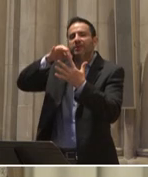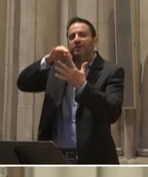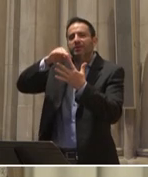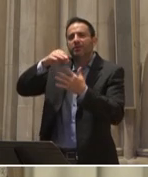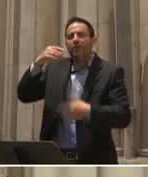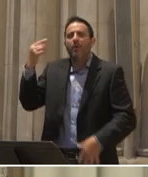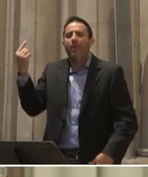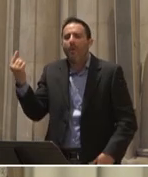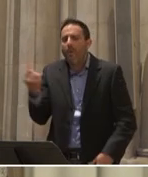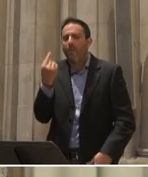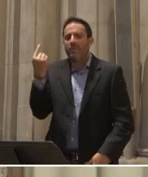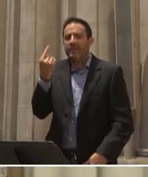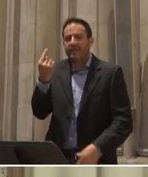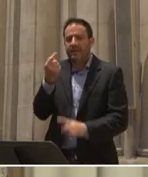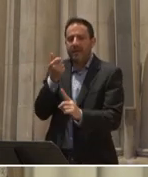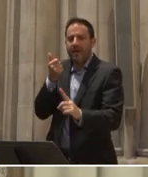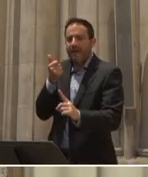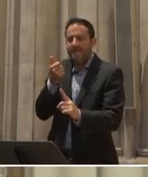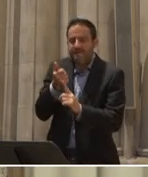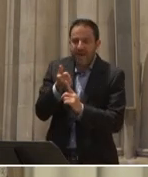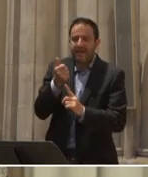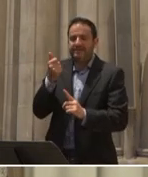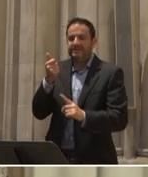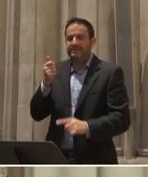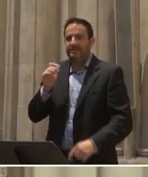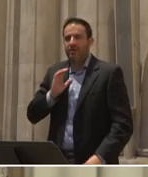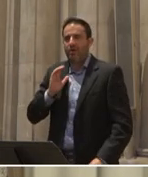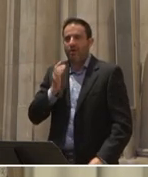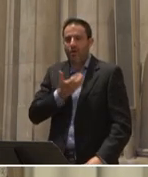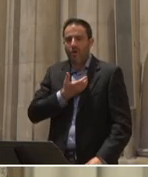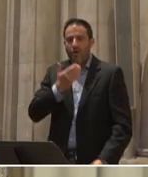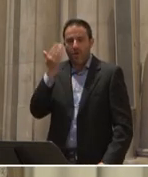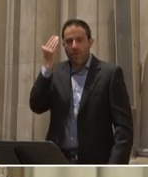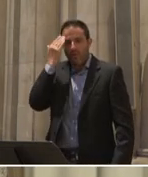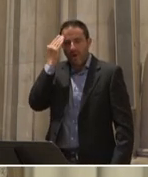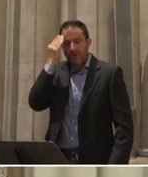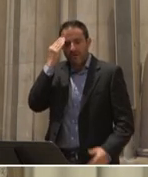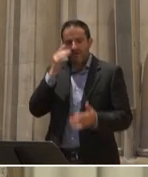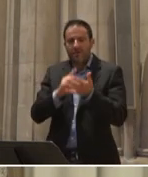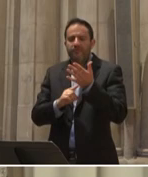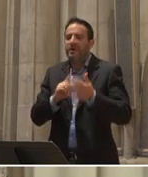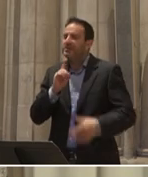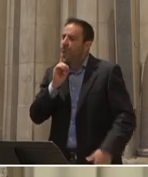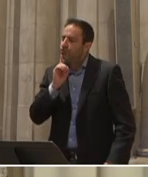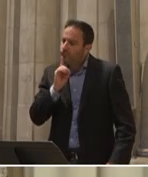only affects our awareness of what's true for us.